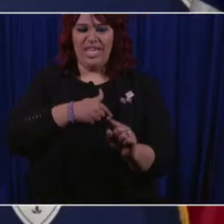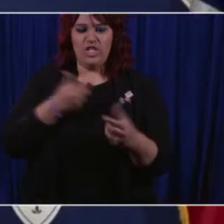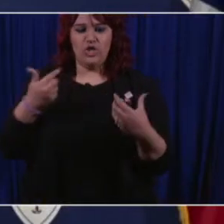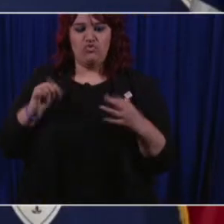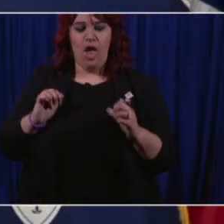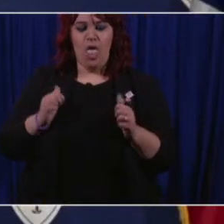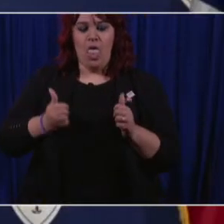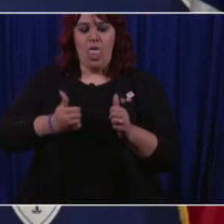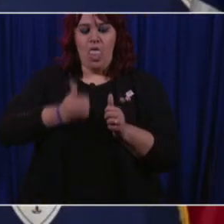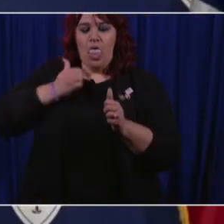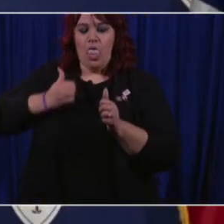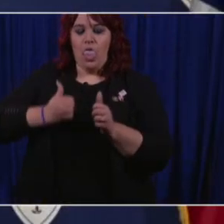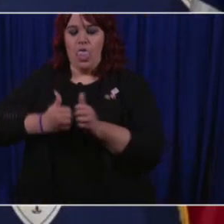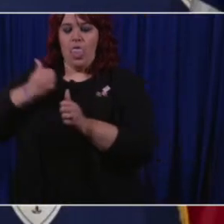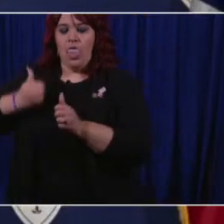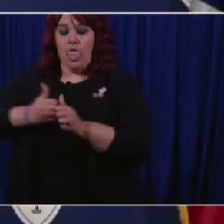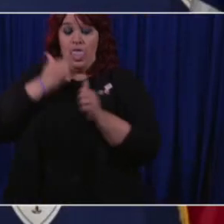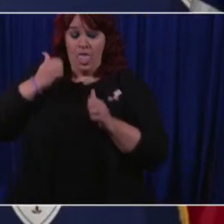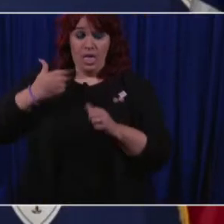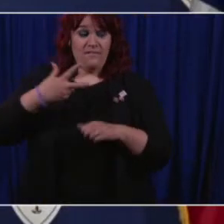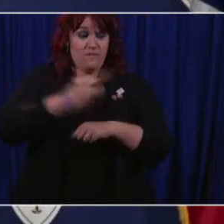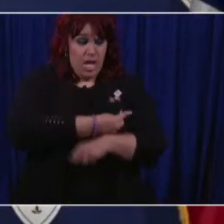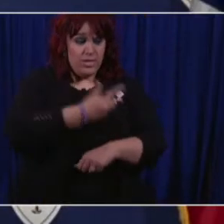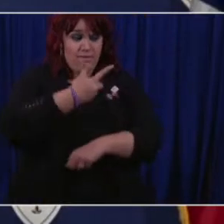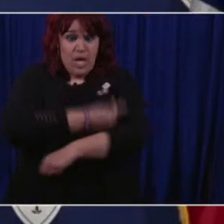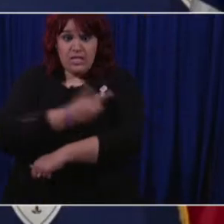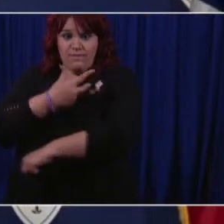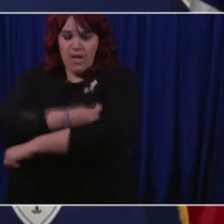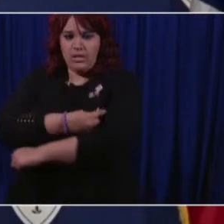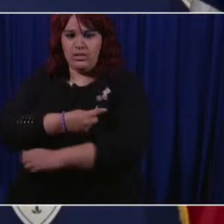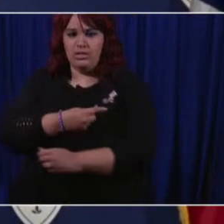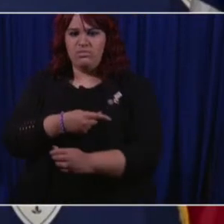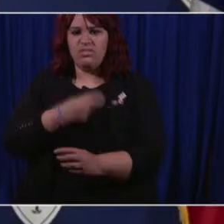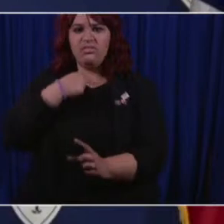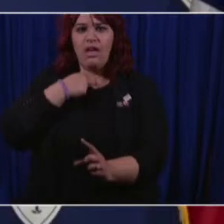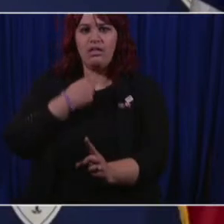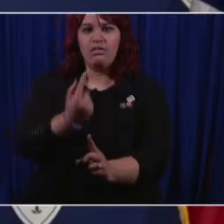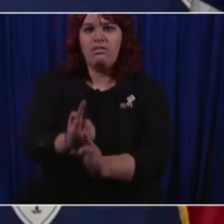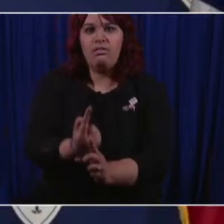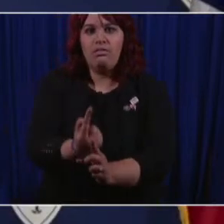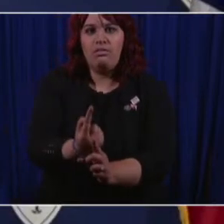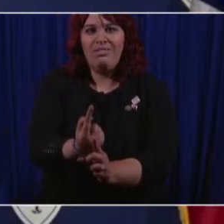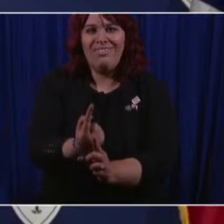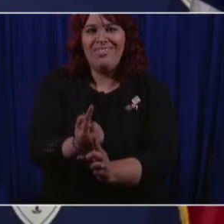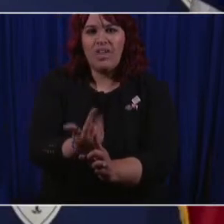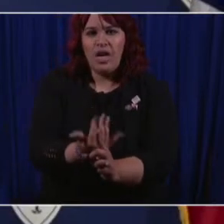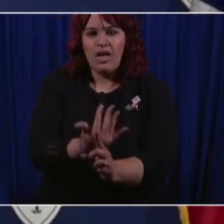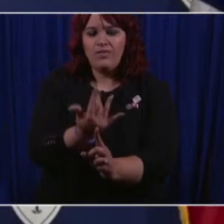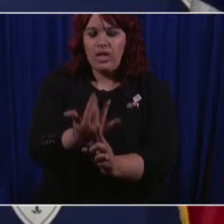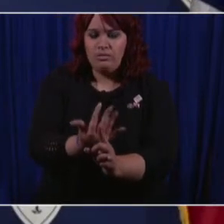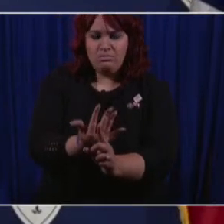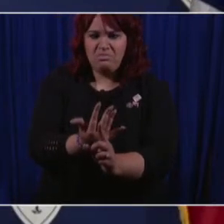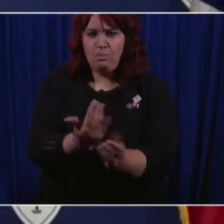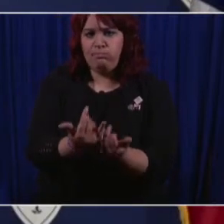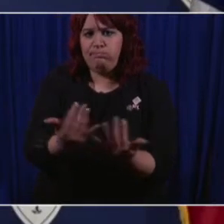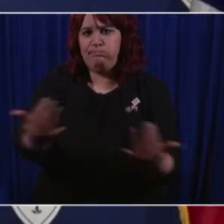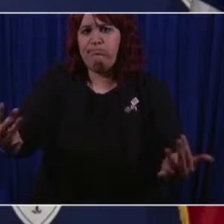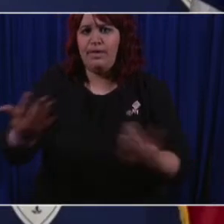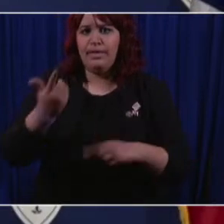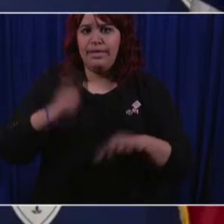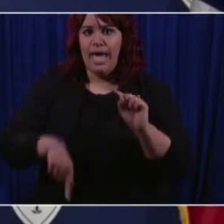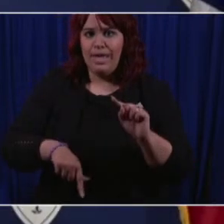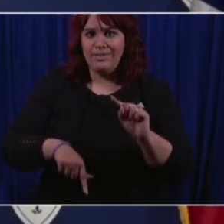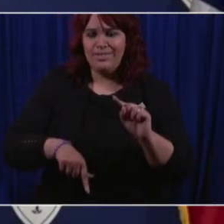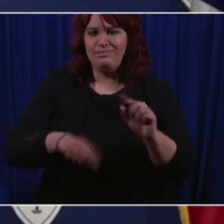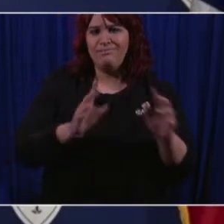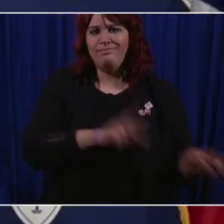and more people. I truly believe at some point that weight of those numbers of people who have been